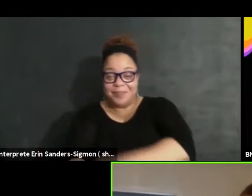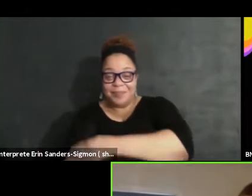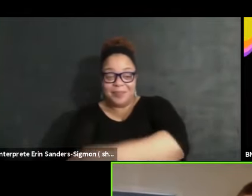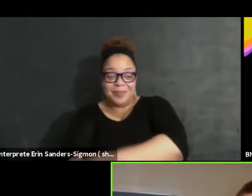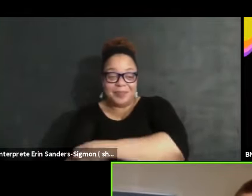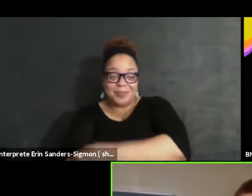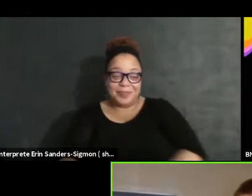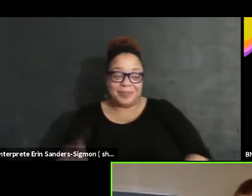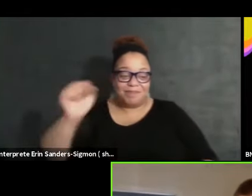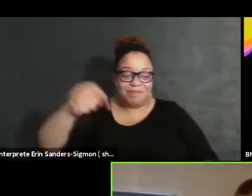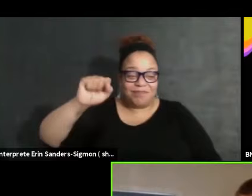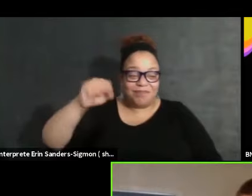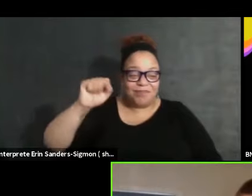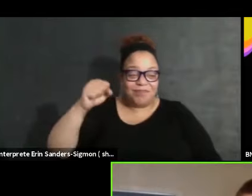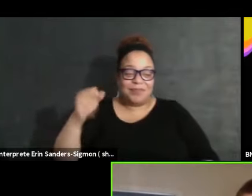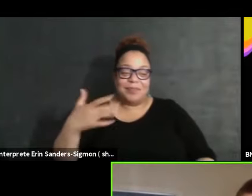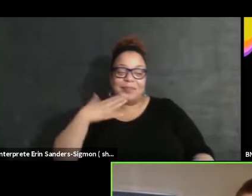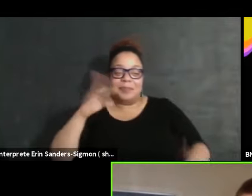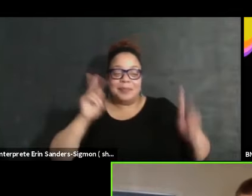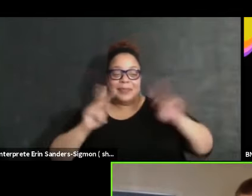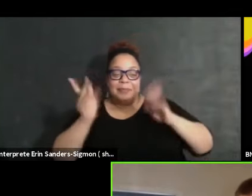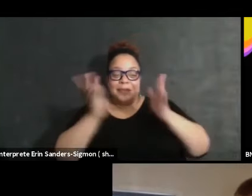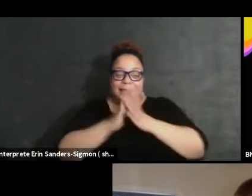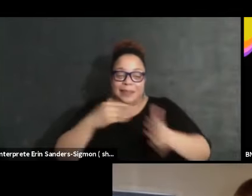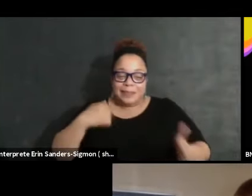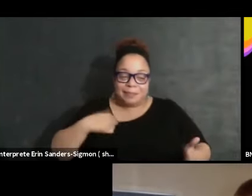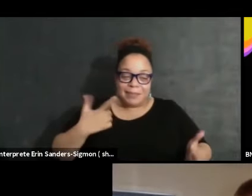The folks asked me to come by and just say what's up